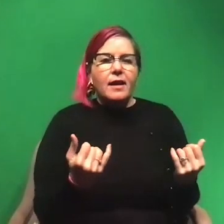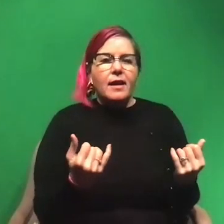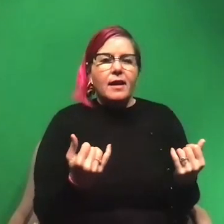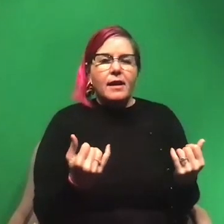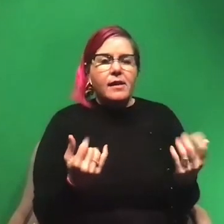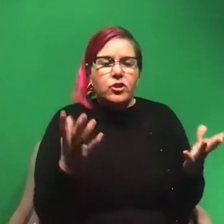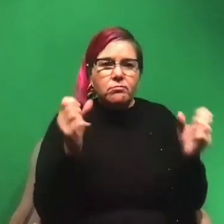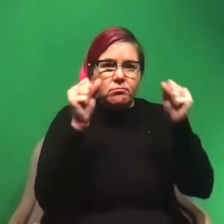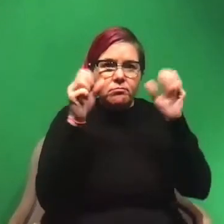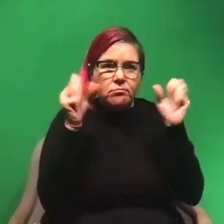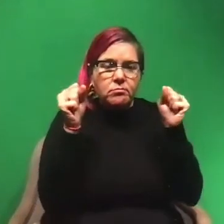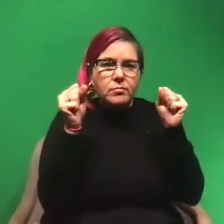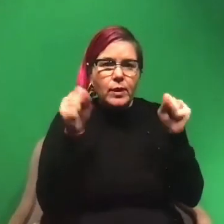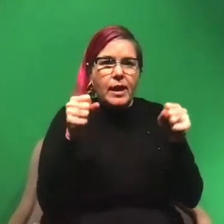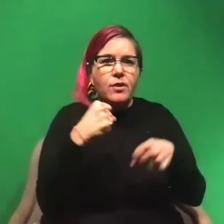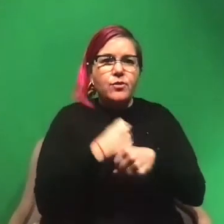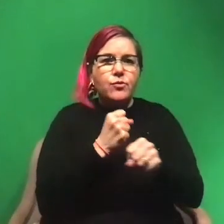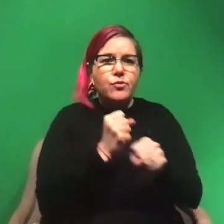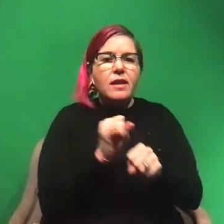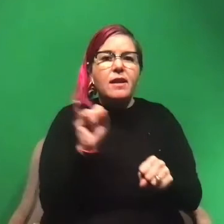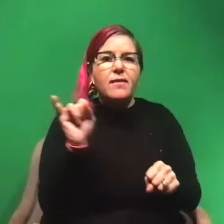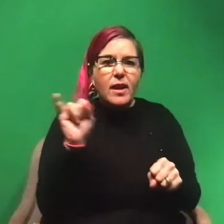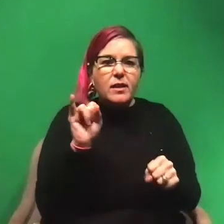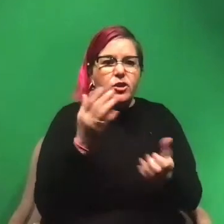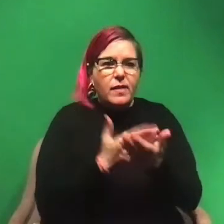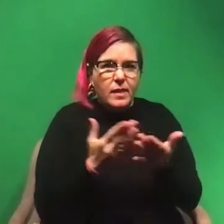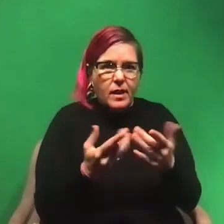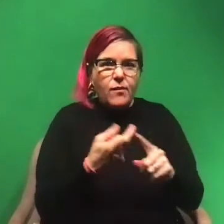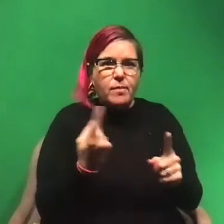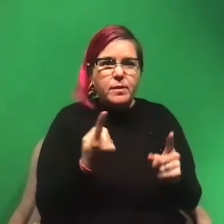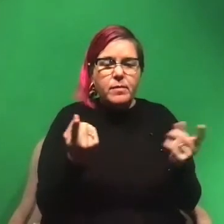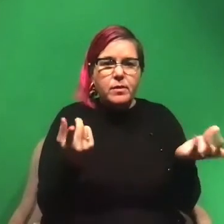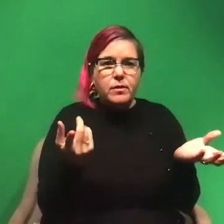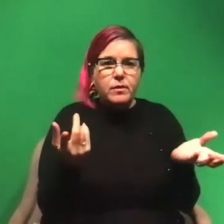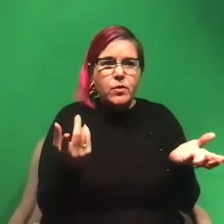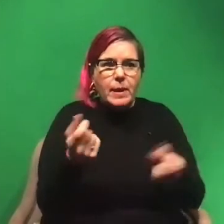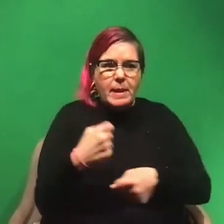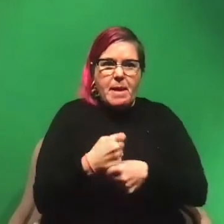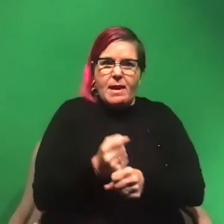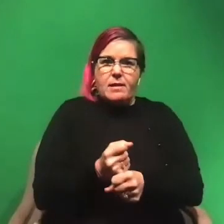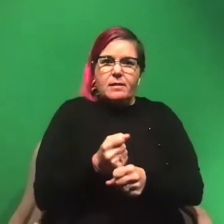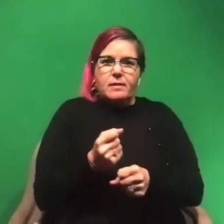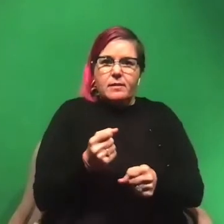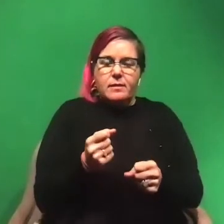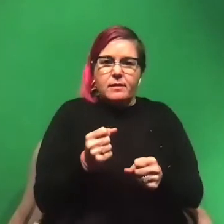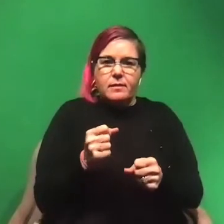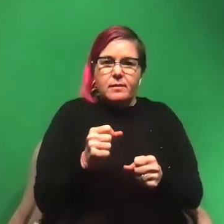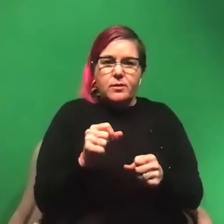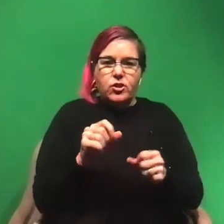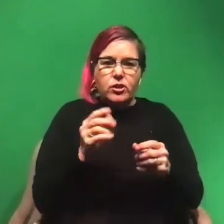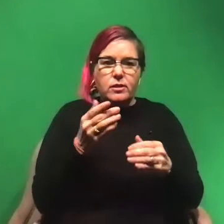create infectious particle from something that you can just make. It's just a sequence of nucleotides.